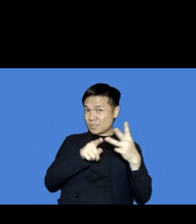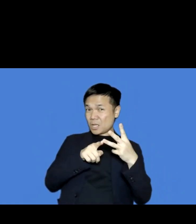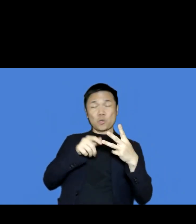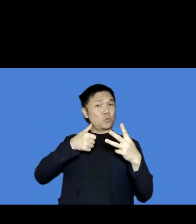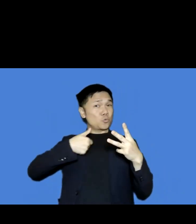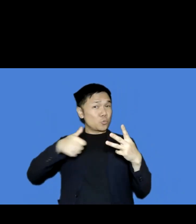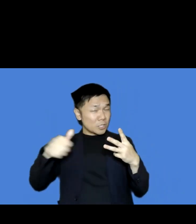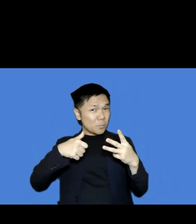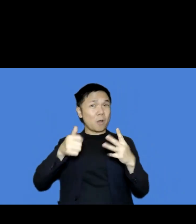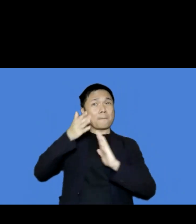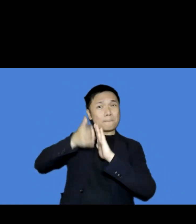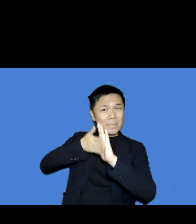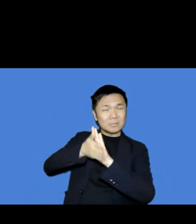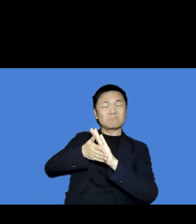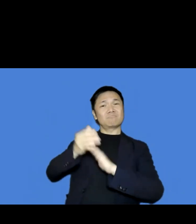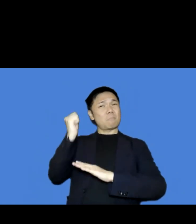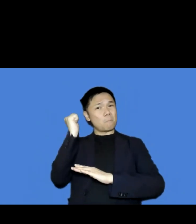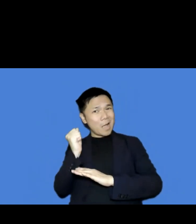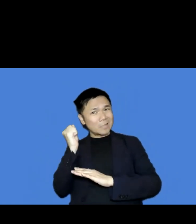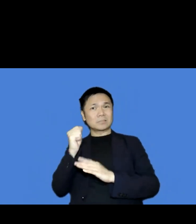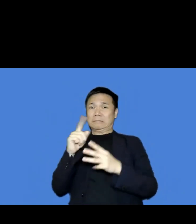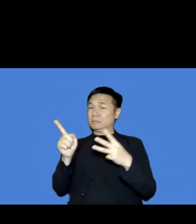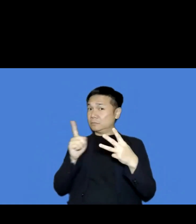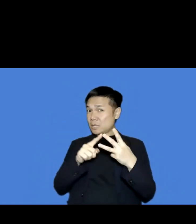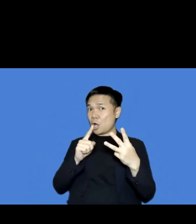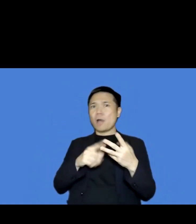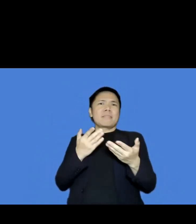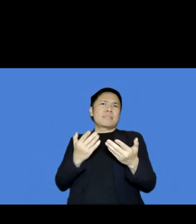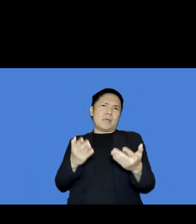transport, access to any information or product or service.